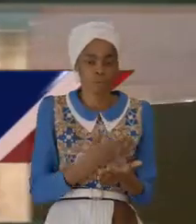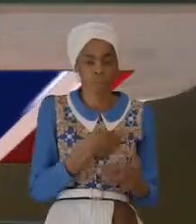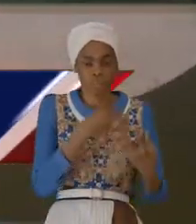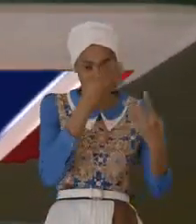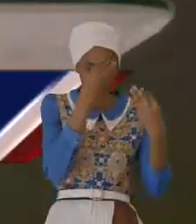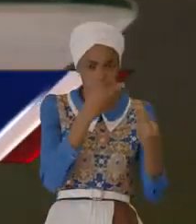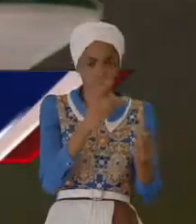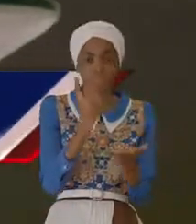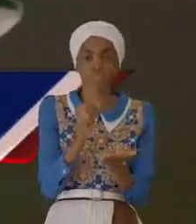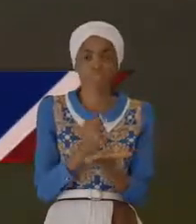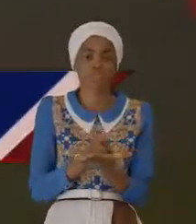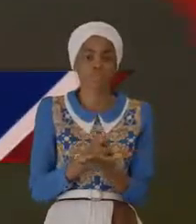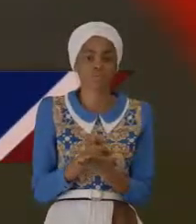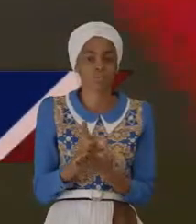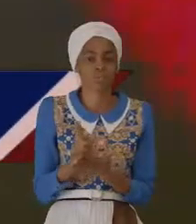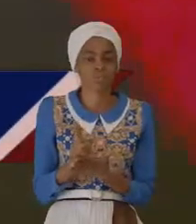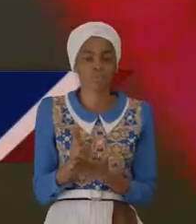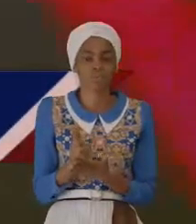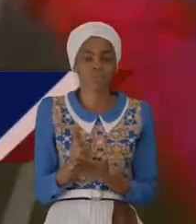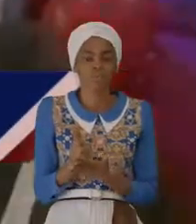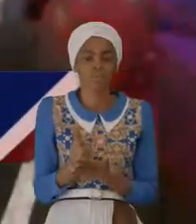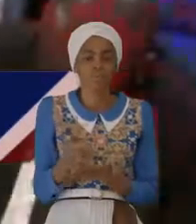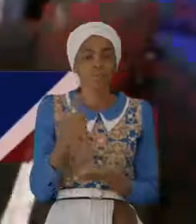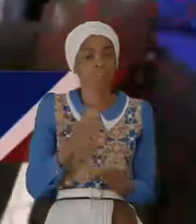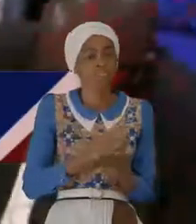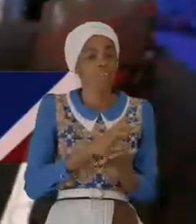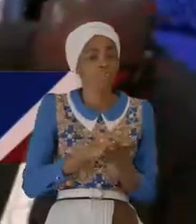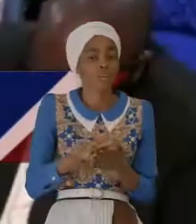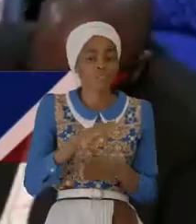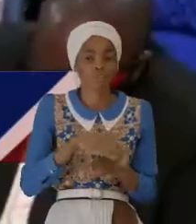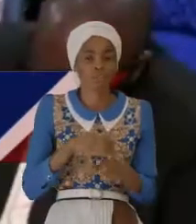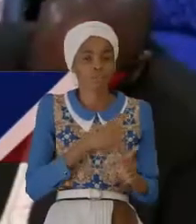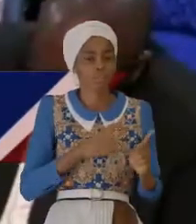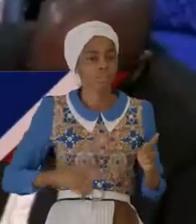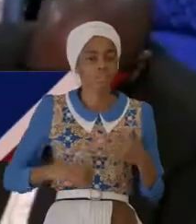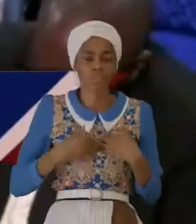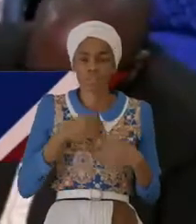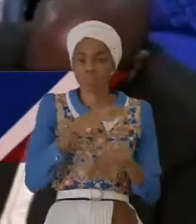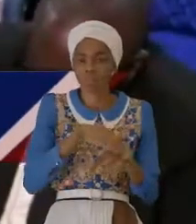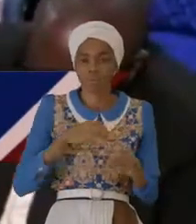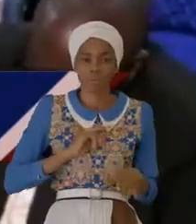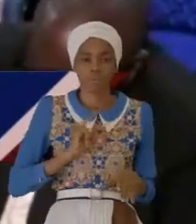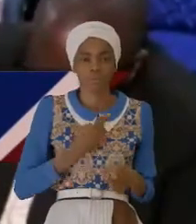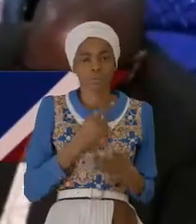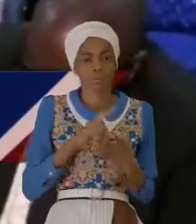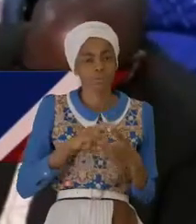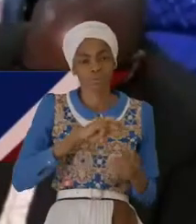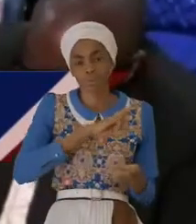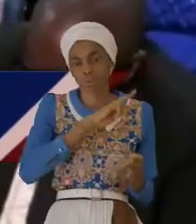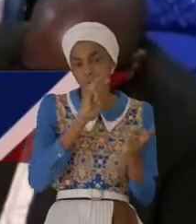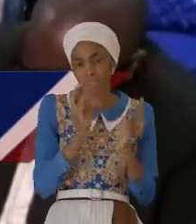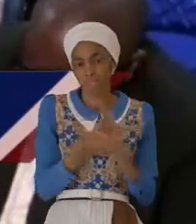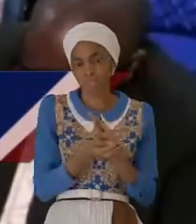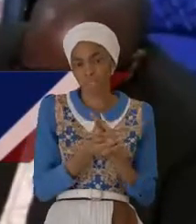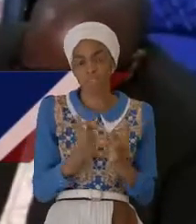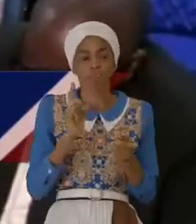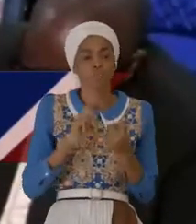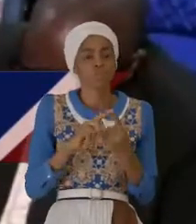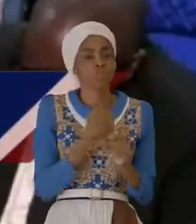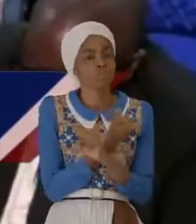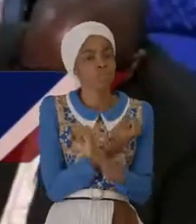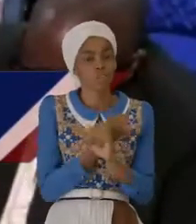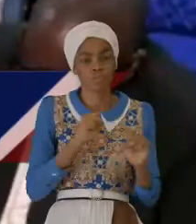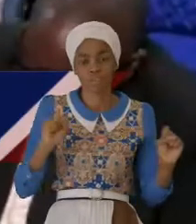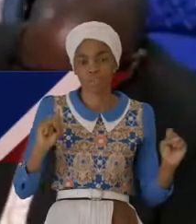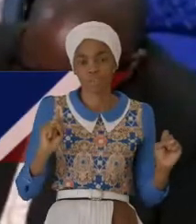truth the Divine call that the Lord has called us to repentance and to Salvation